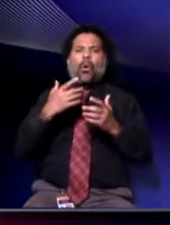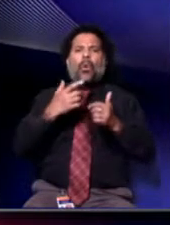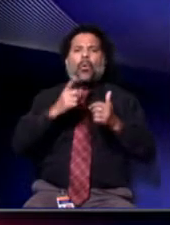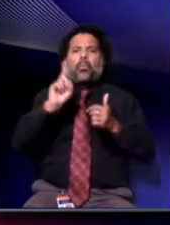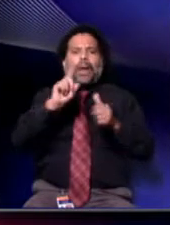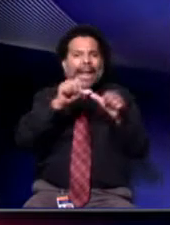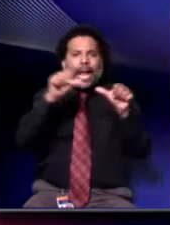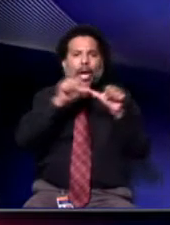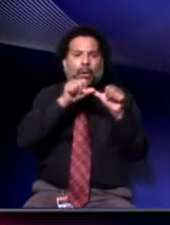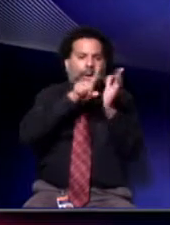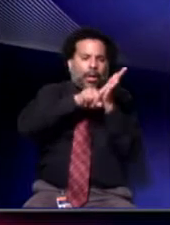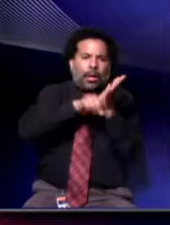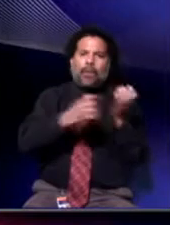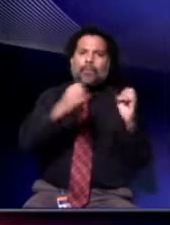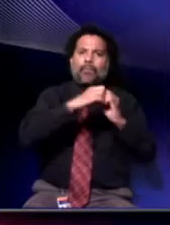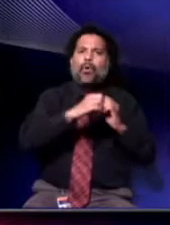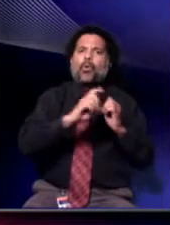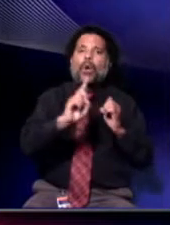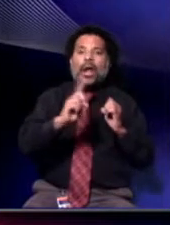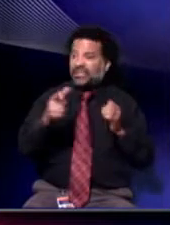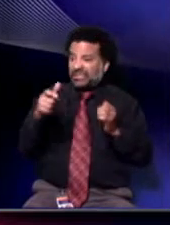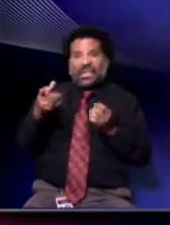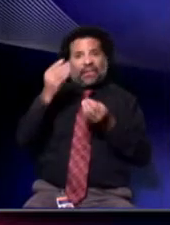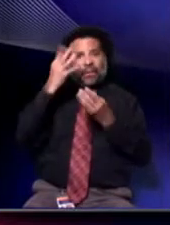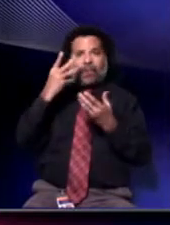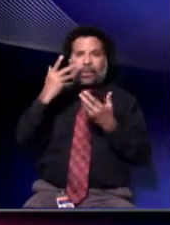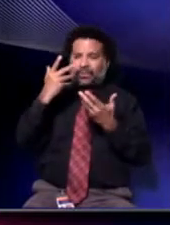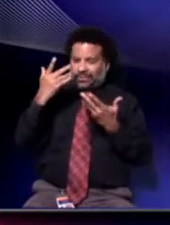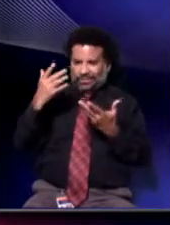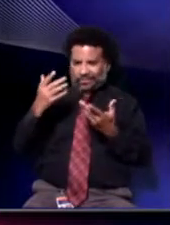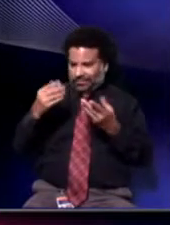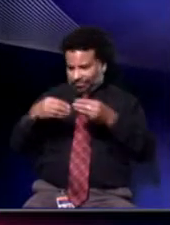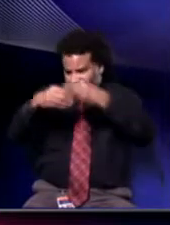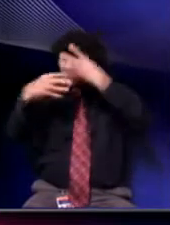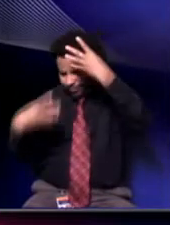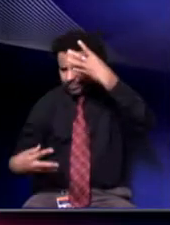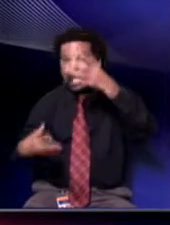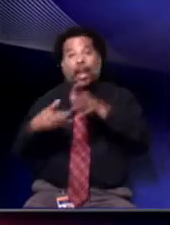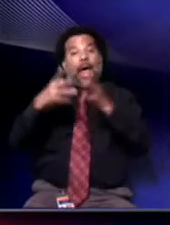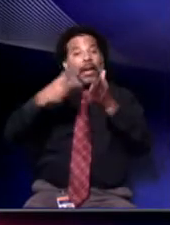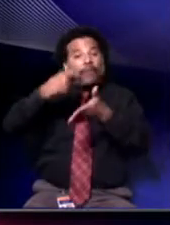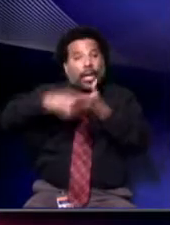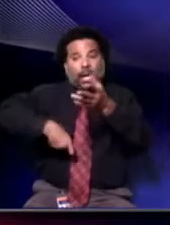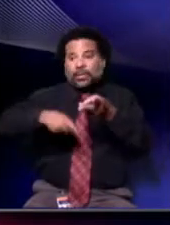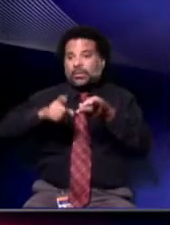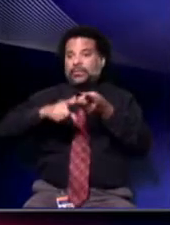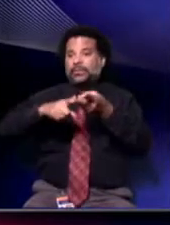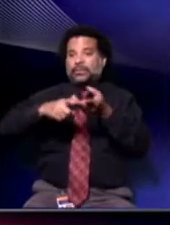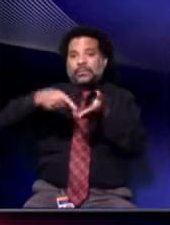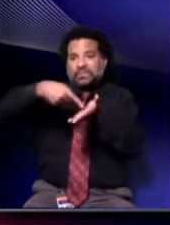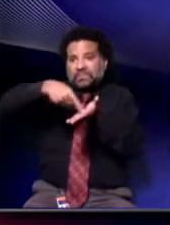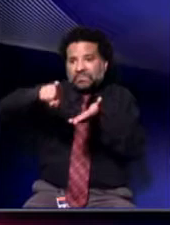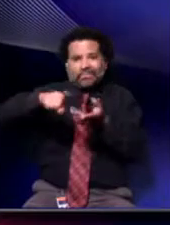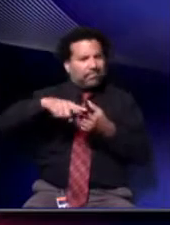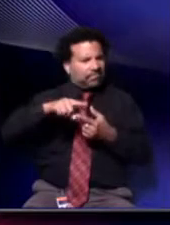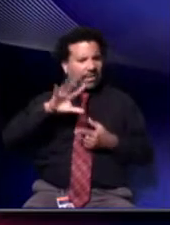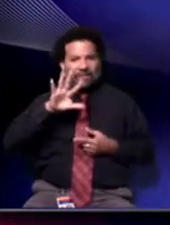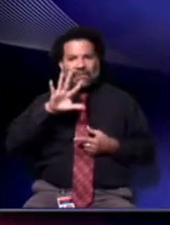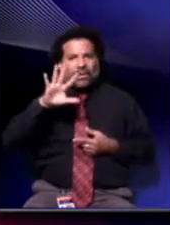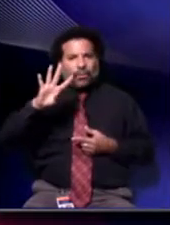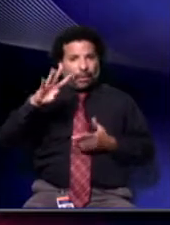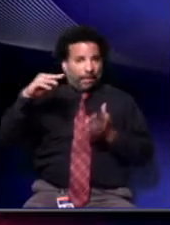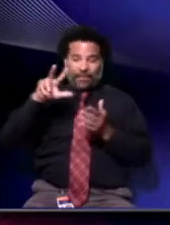into, because there's a lot of information here and a lot of cost, a lot of expense, a lot of money, $53